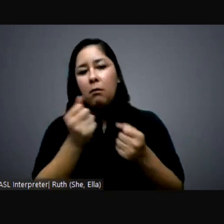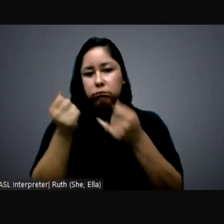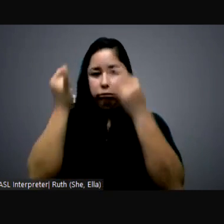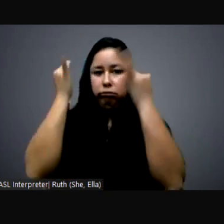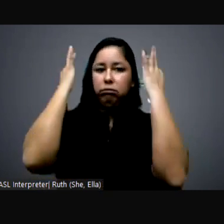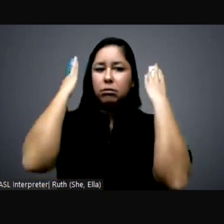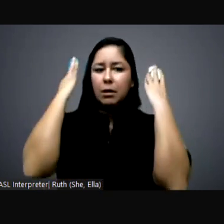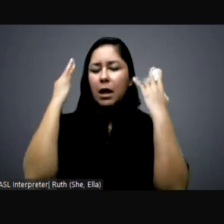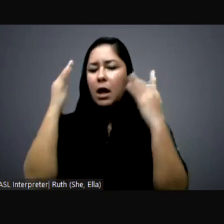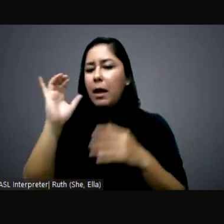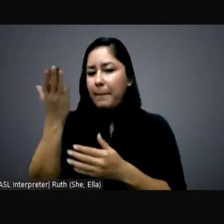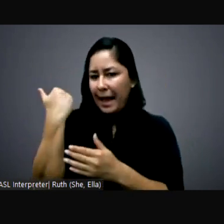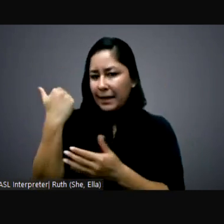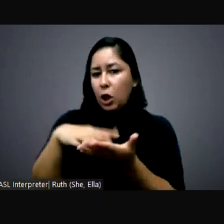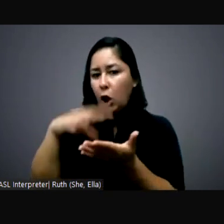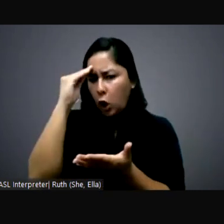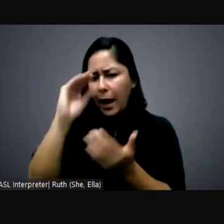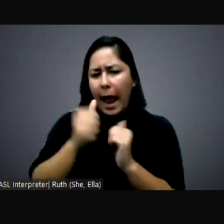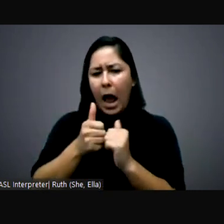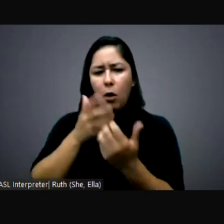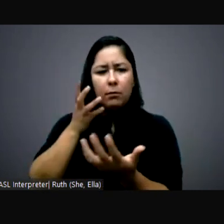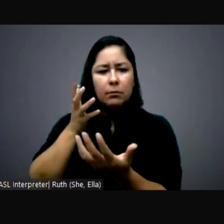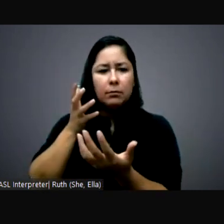it to monkeypox? Thank you.